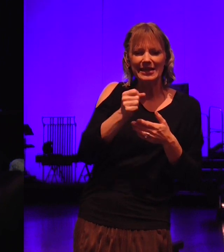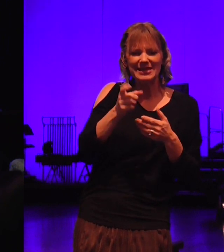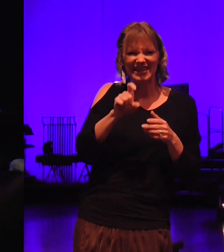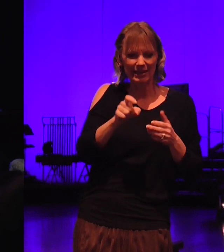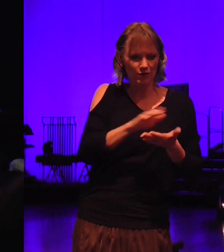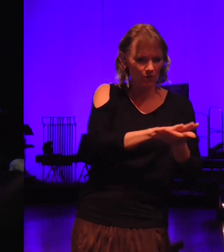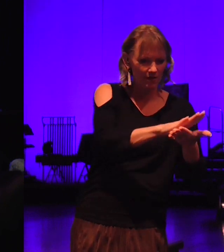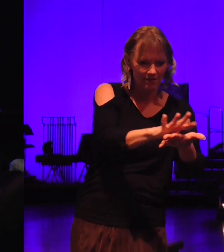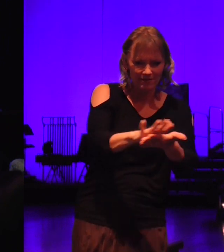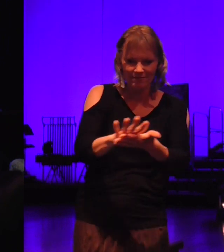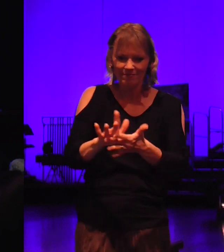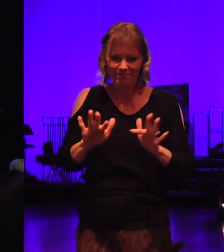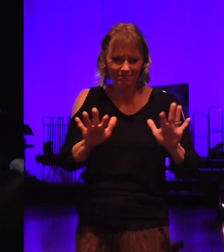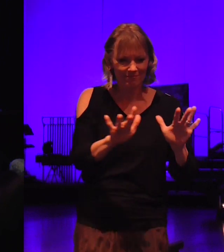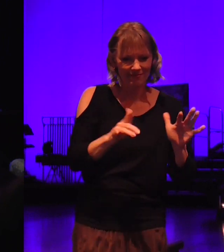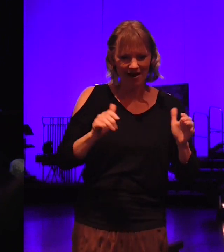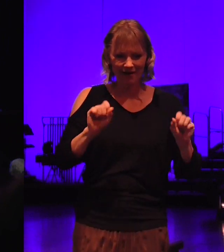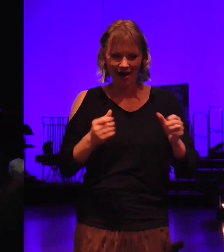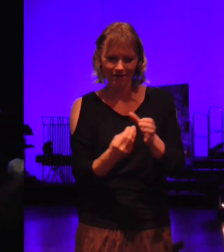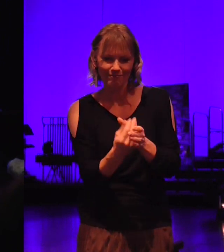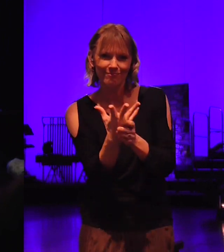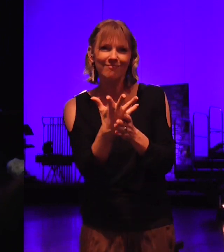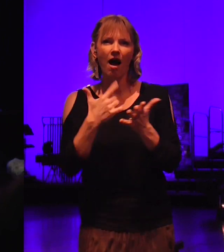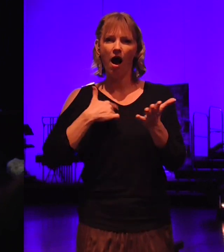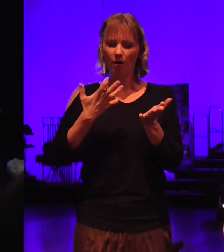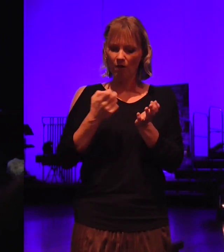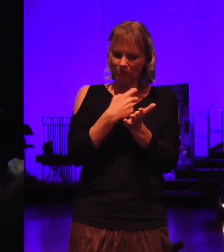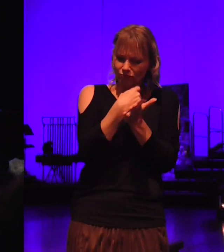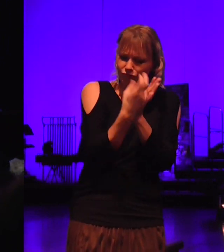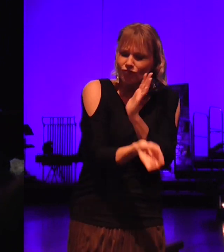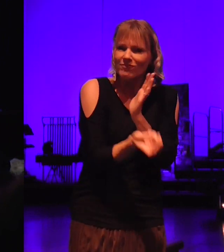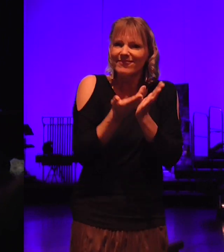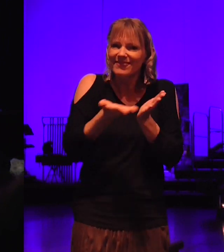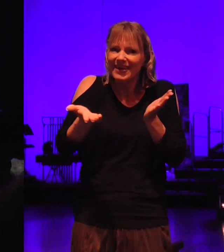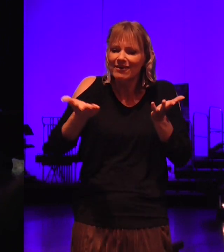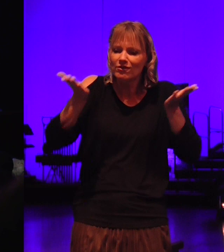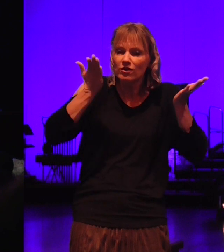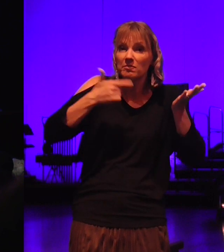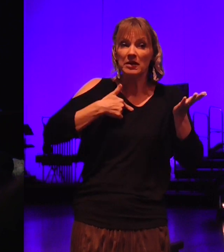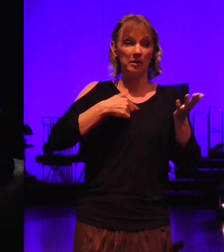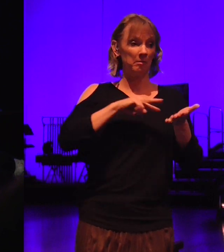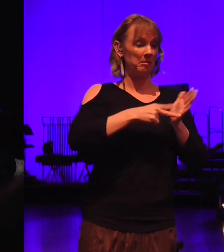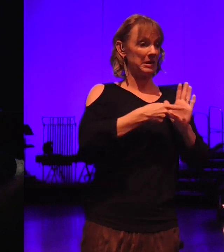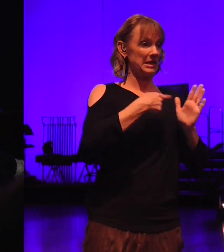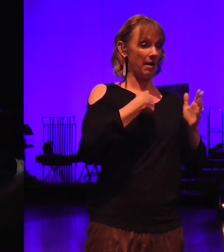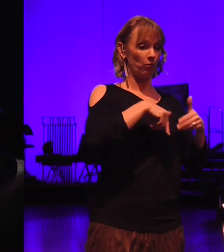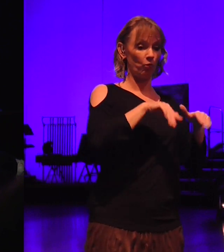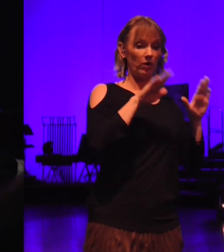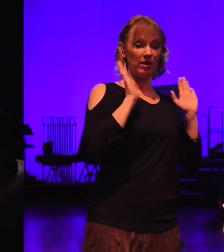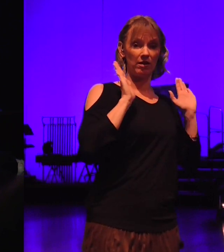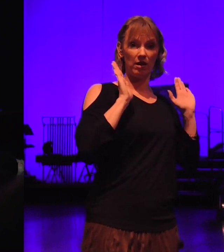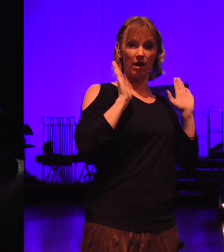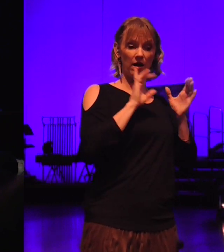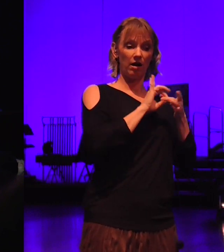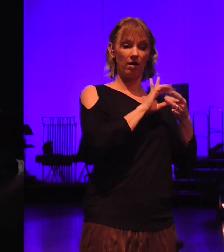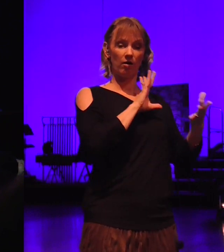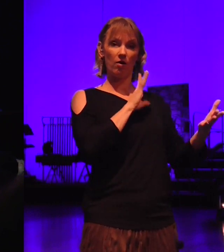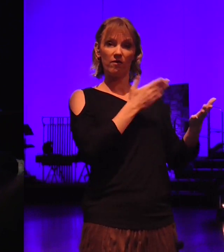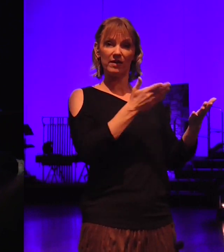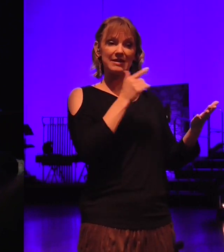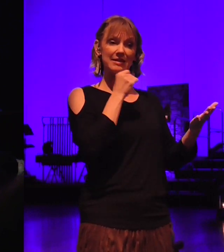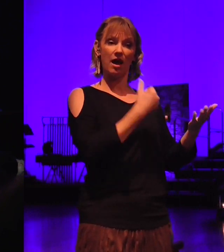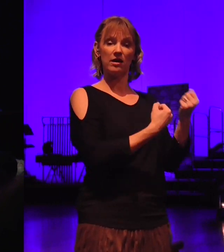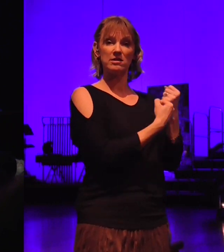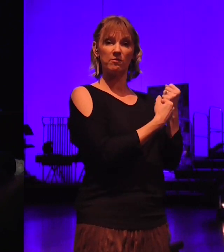grow? I want to step into this thing that serves me. Am I willing to let go of that which is no longer serving me?